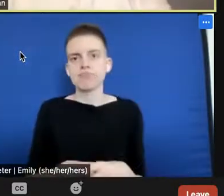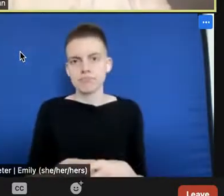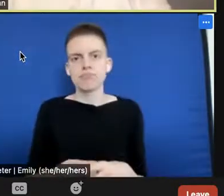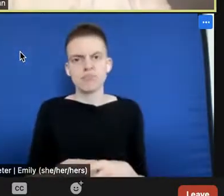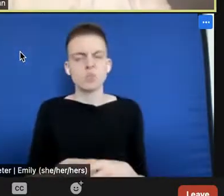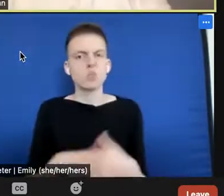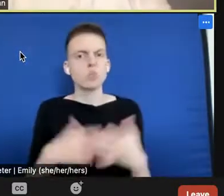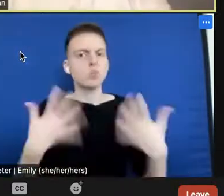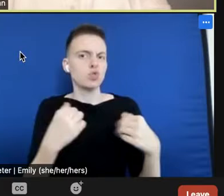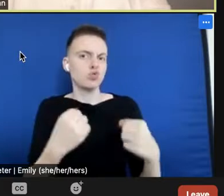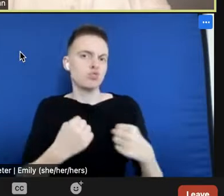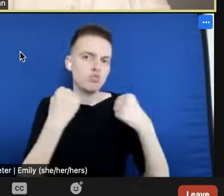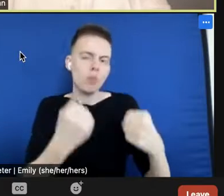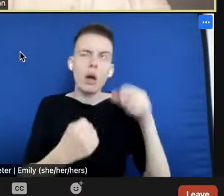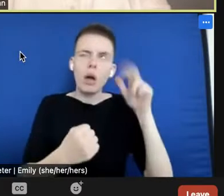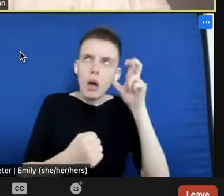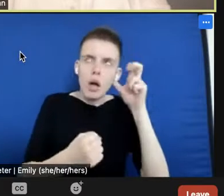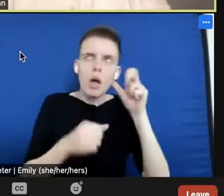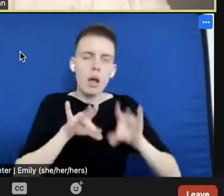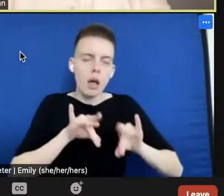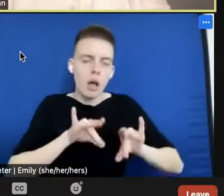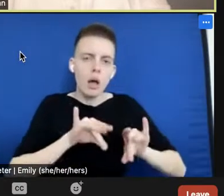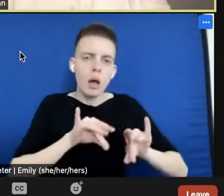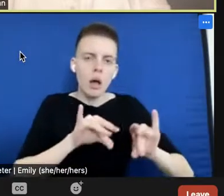major form of learning or leisure.